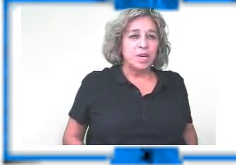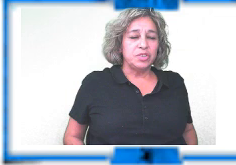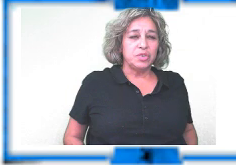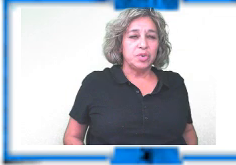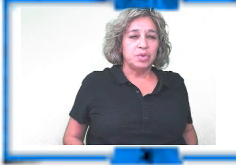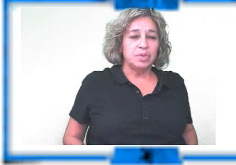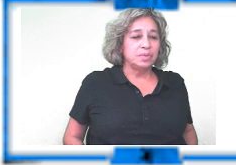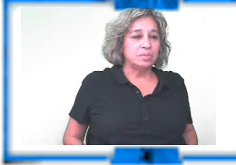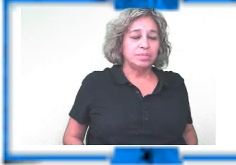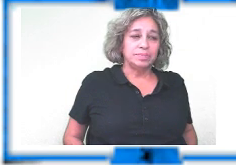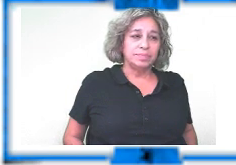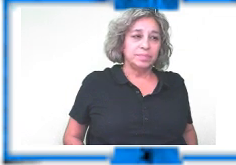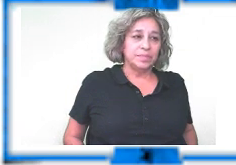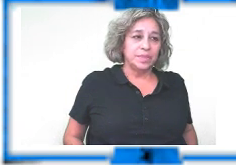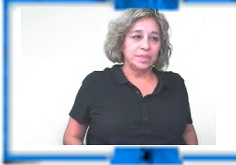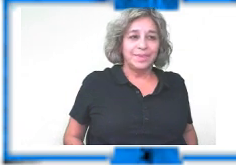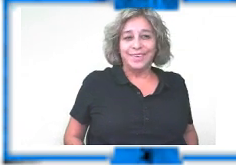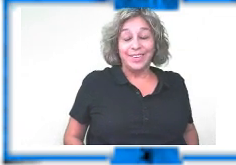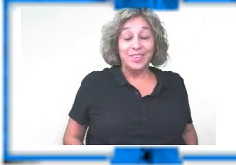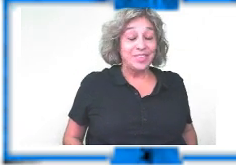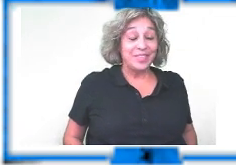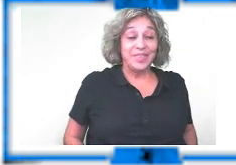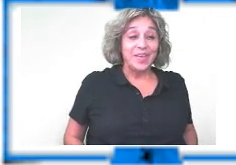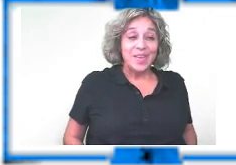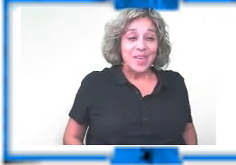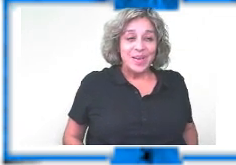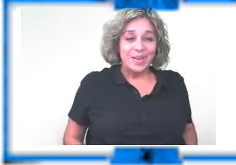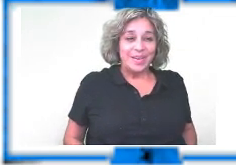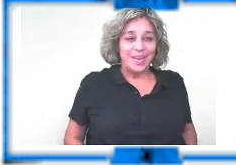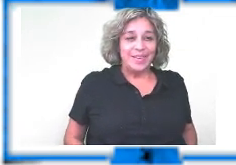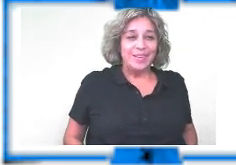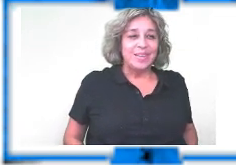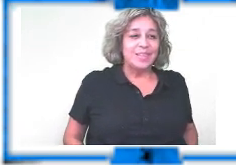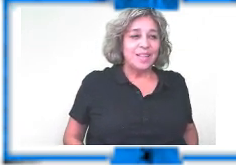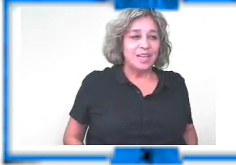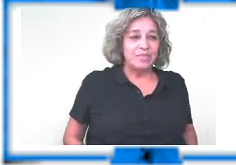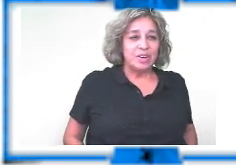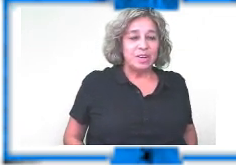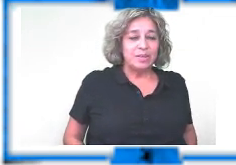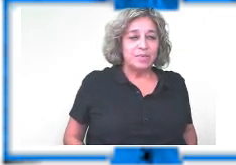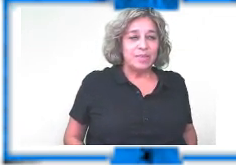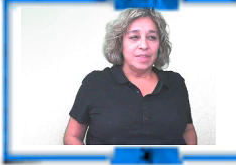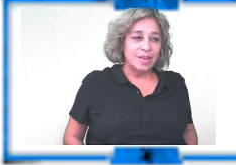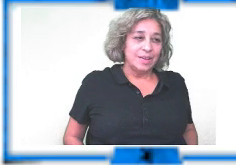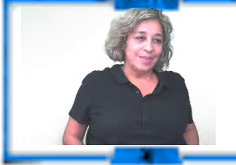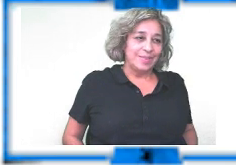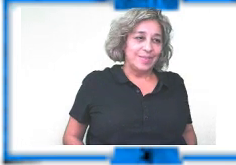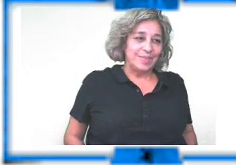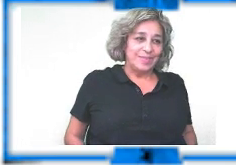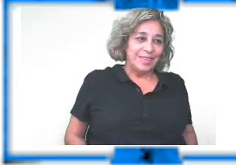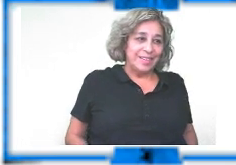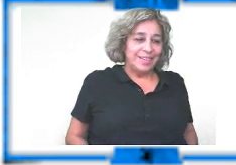Something about a troll. Gracias por participar, hermano Alfonso Cardiel. Okay. Eva Castro, otra vez, caray,